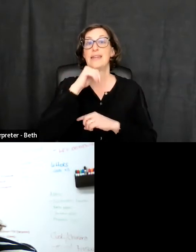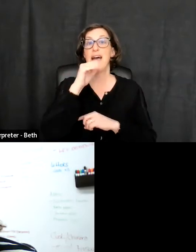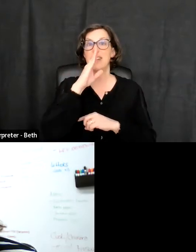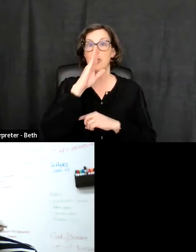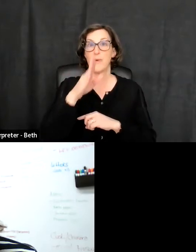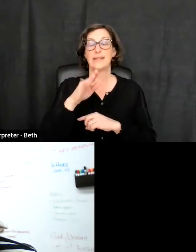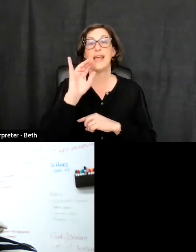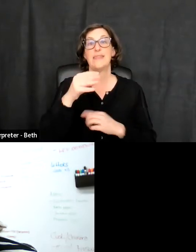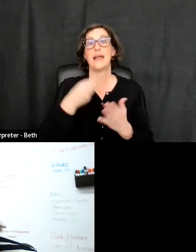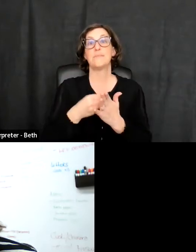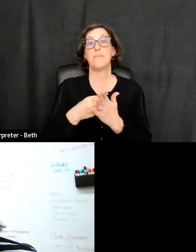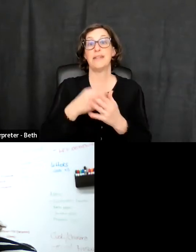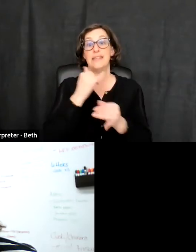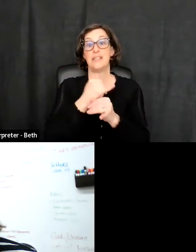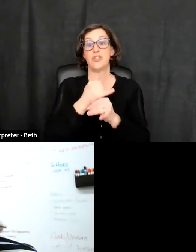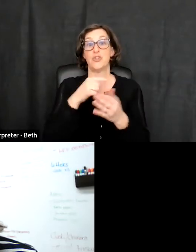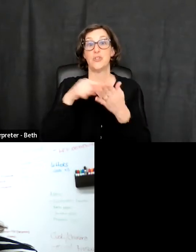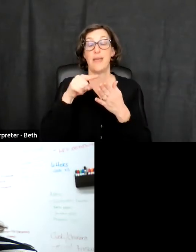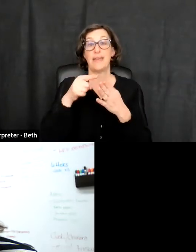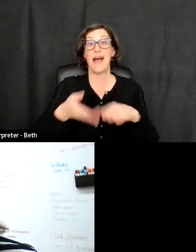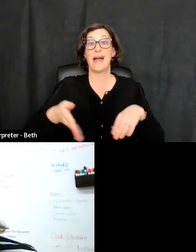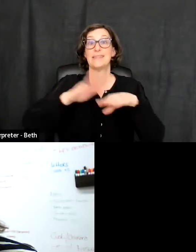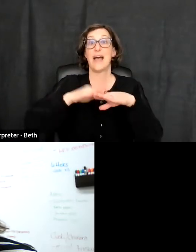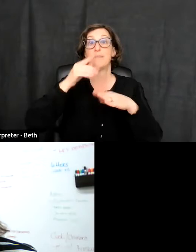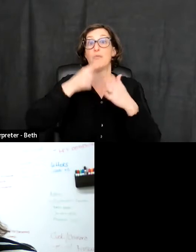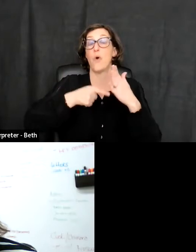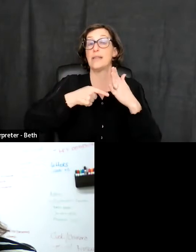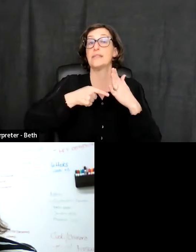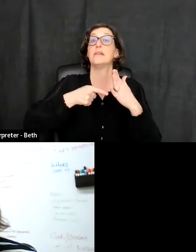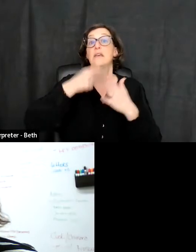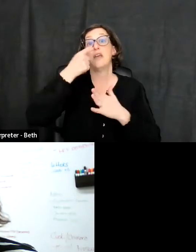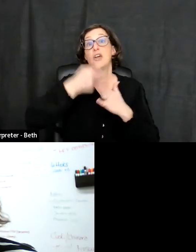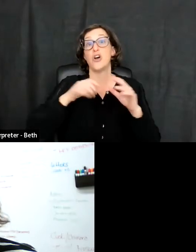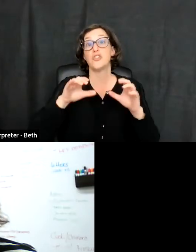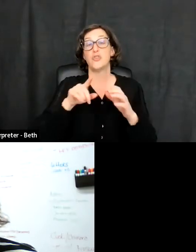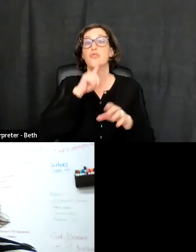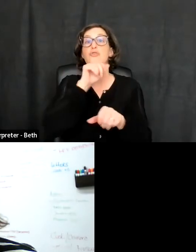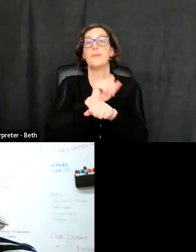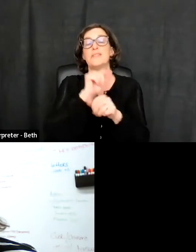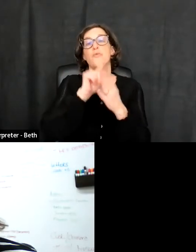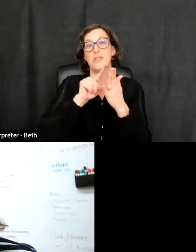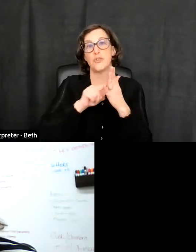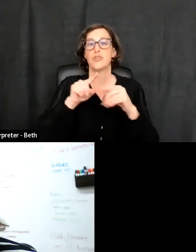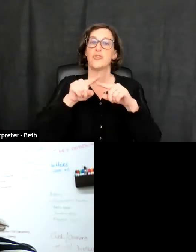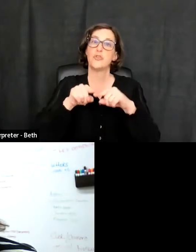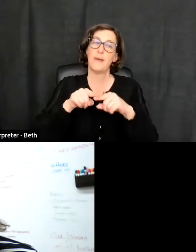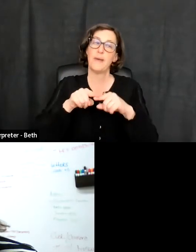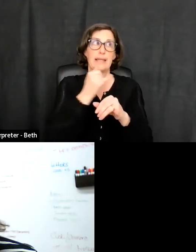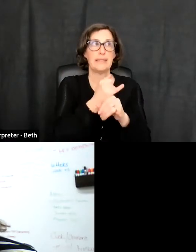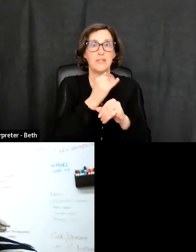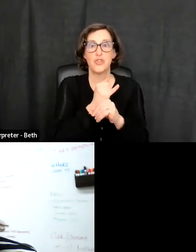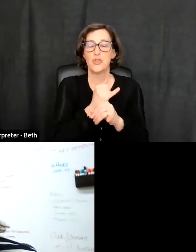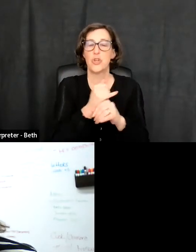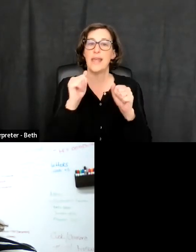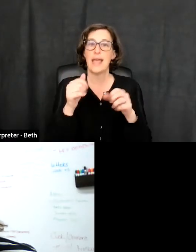gets paid on top of what you charge or what it costs to do the actual research. So depending on the institution, they